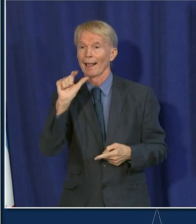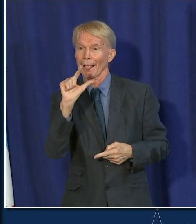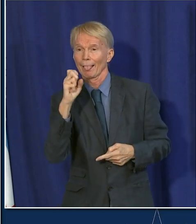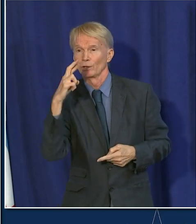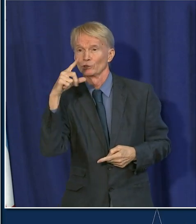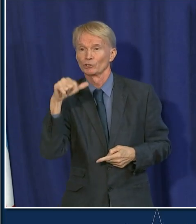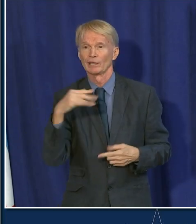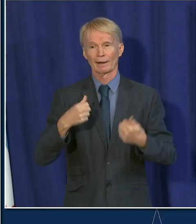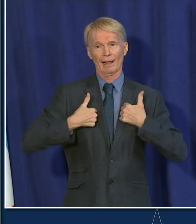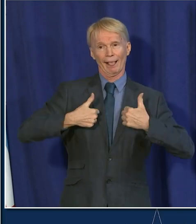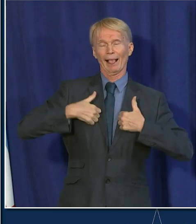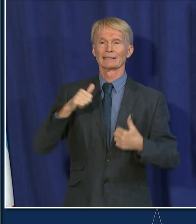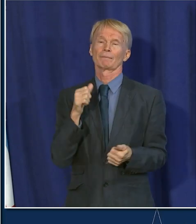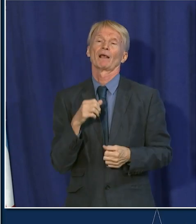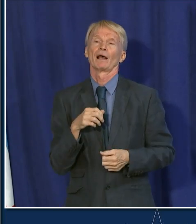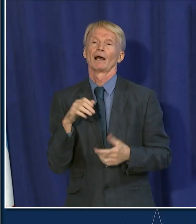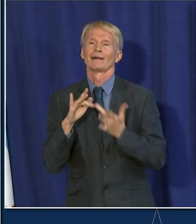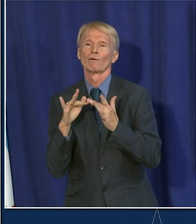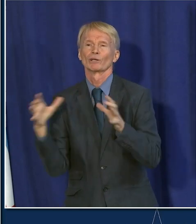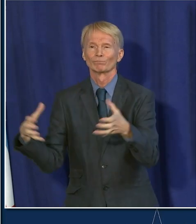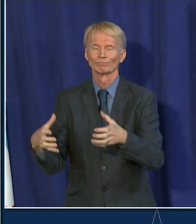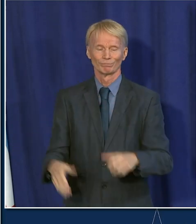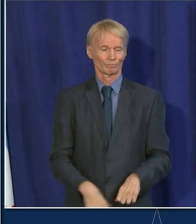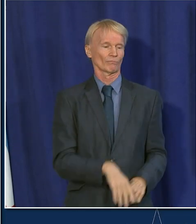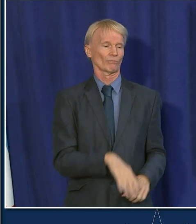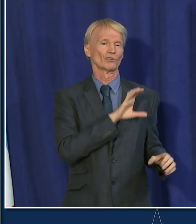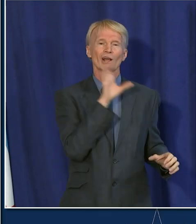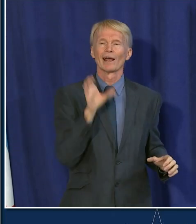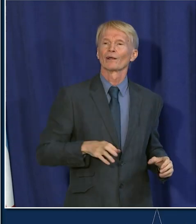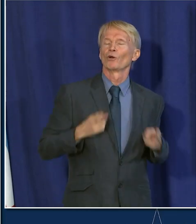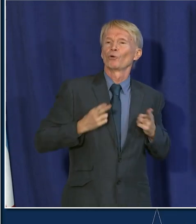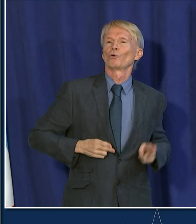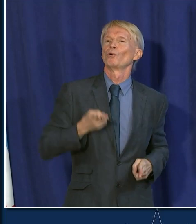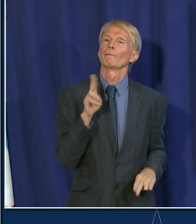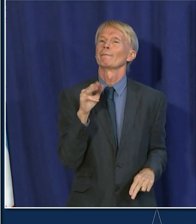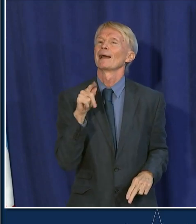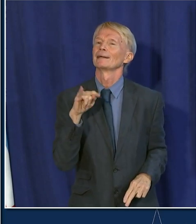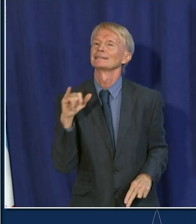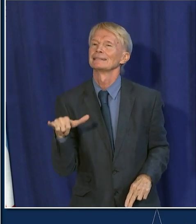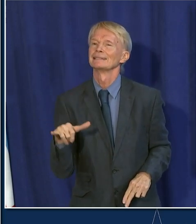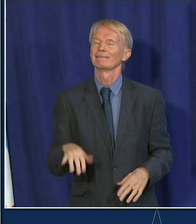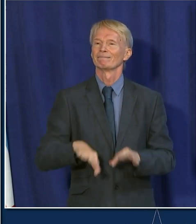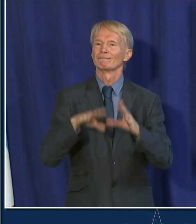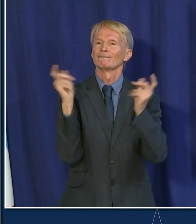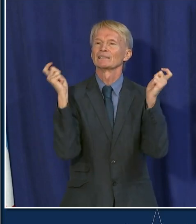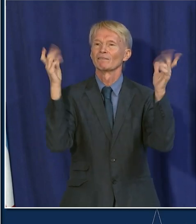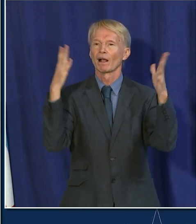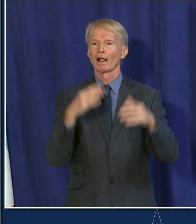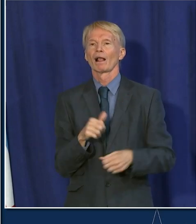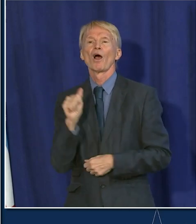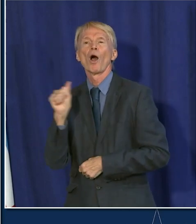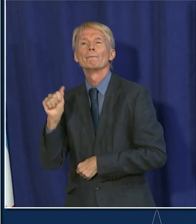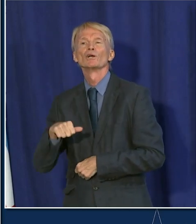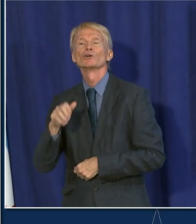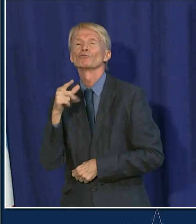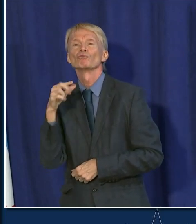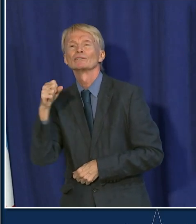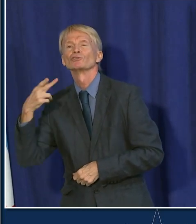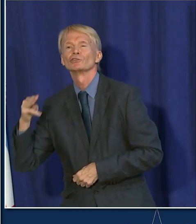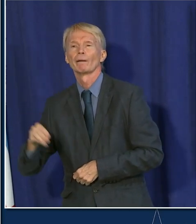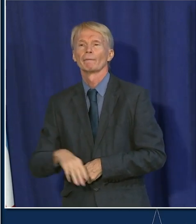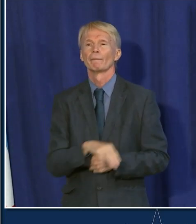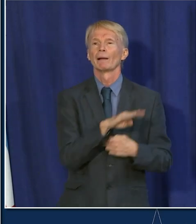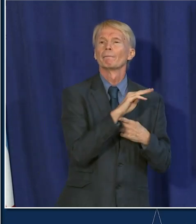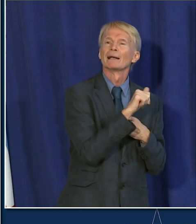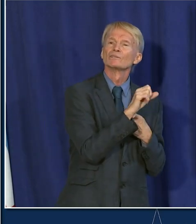the Chicago Humanities Festival. We were at vaccine pop-ups in Greater Auburn Gresham, as well as Little Village. We were at the Mason Park